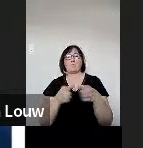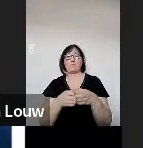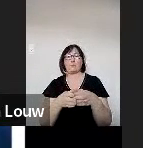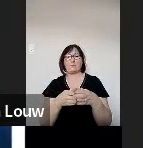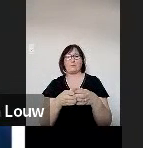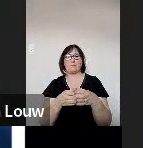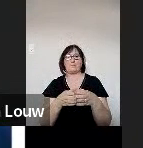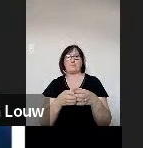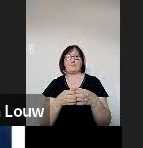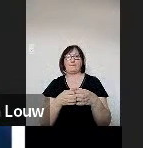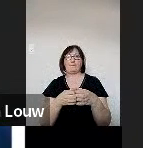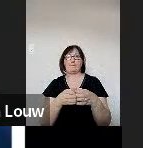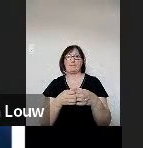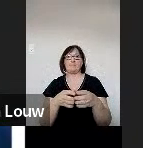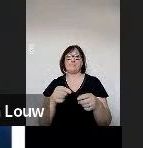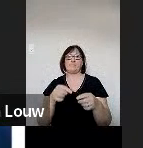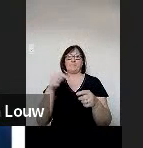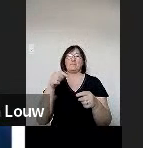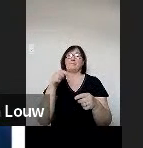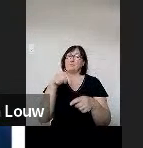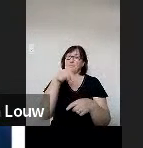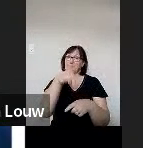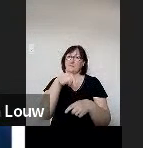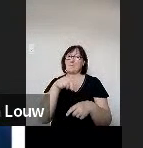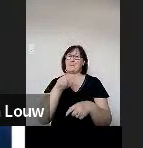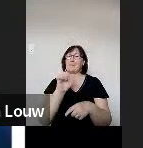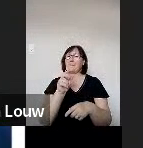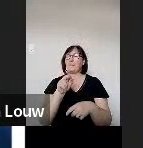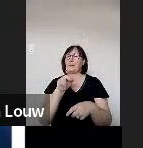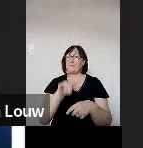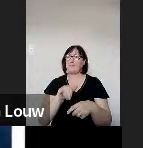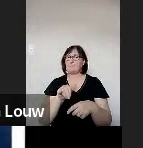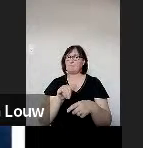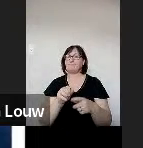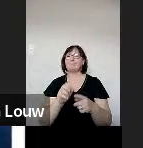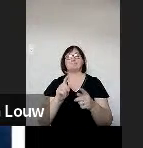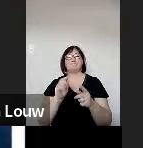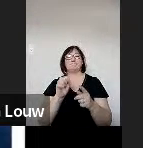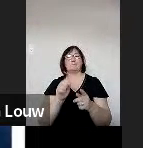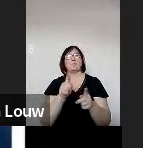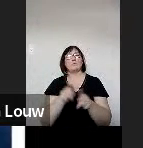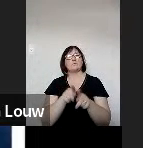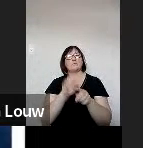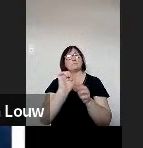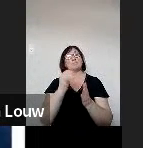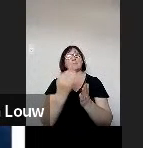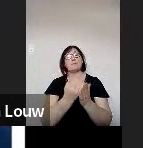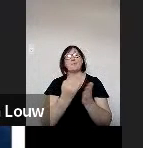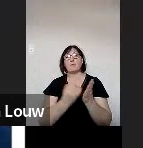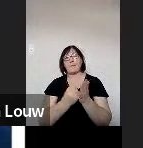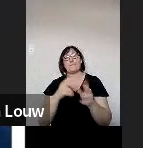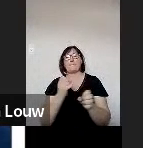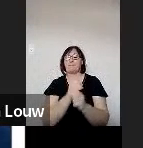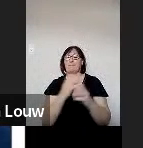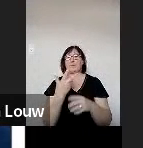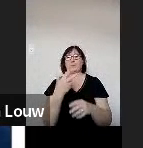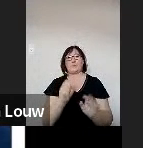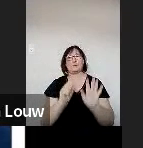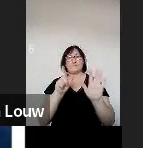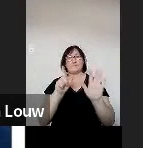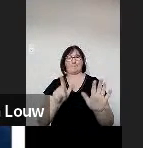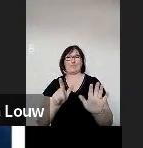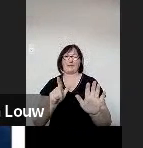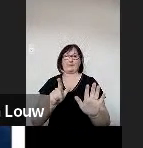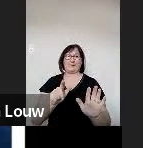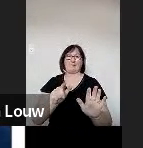Penny has successfully implemented the AEO program in May 2017. Ladies and gentlemen, without further